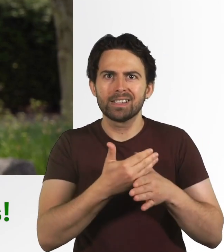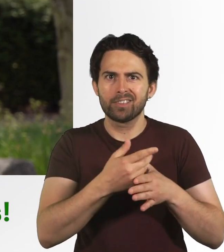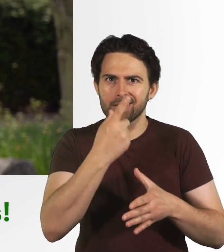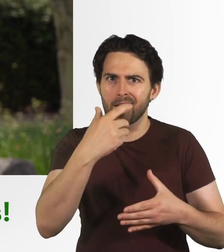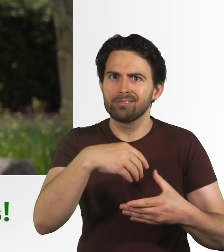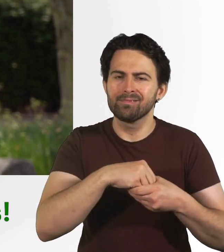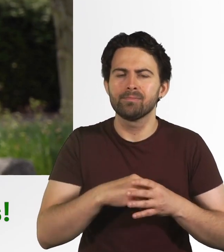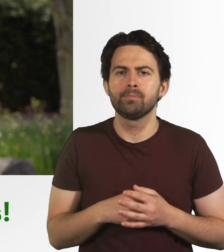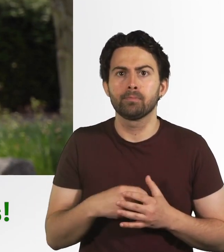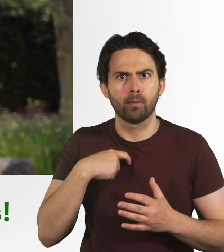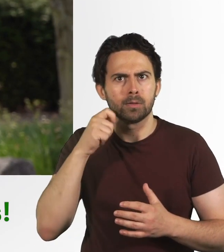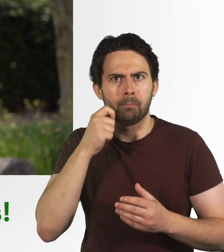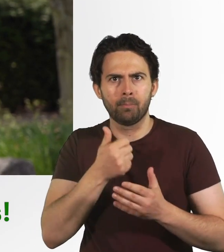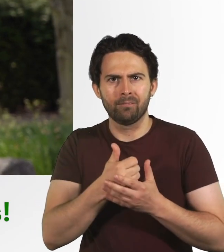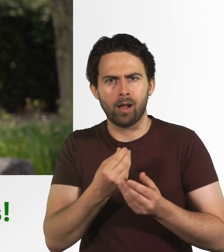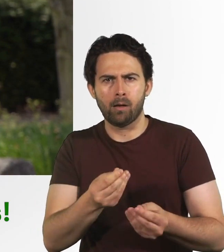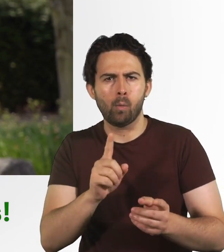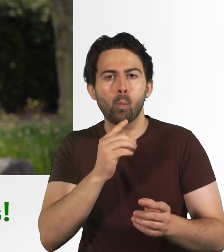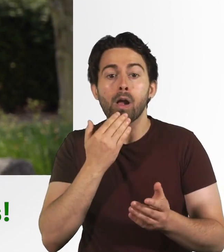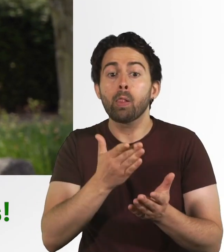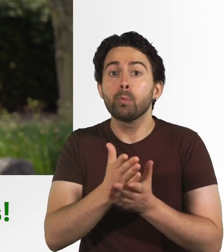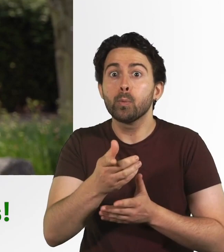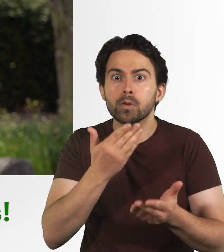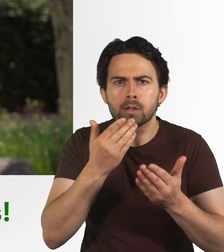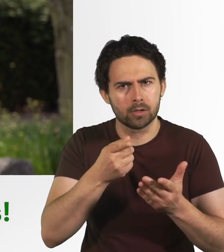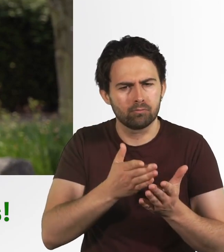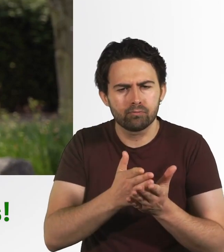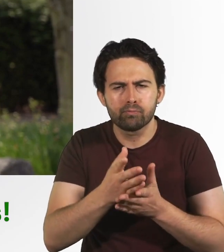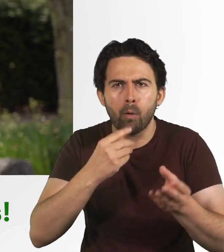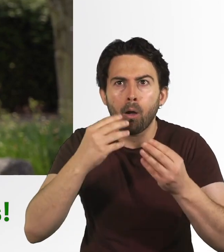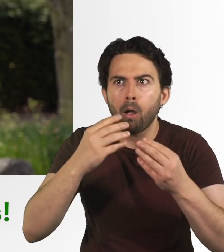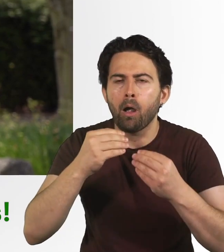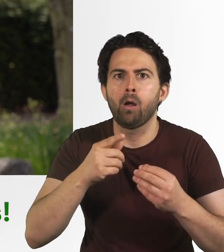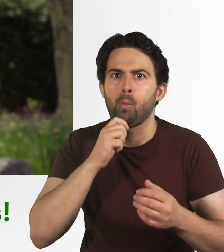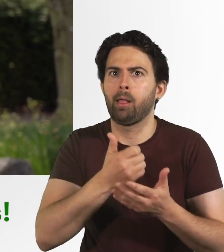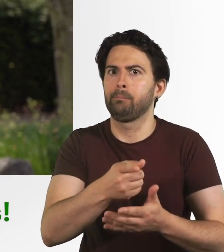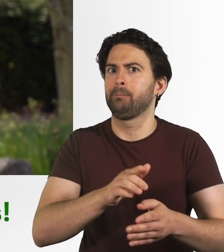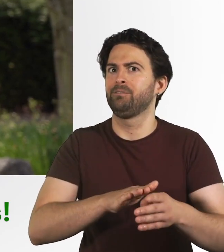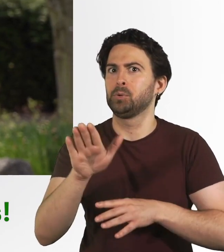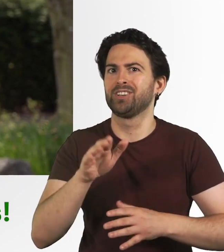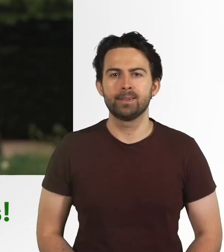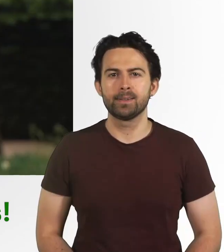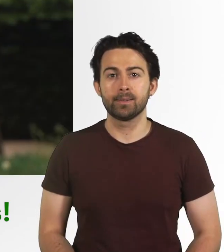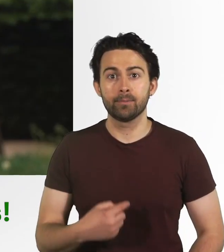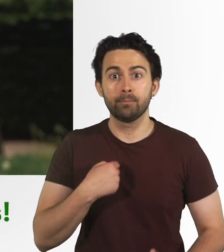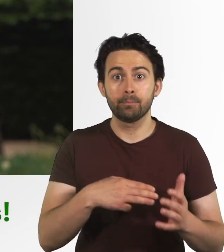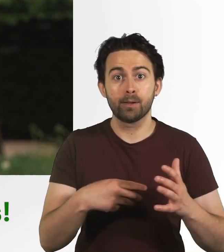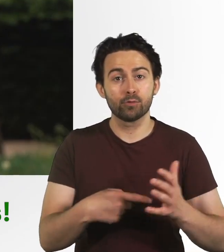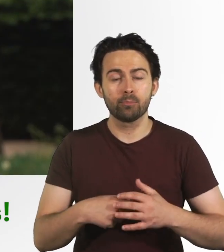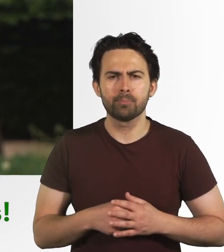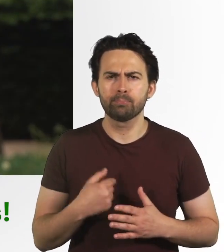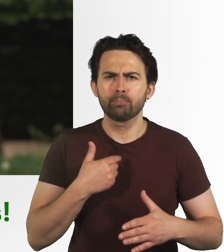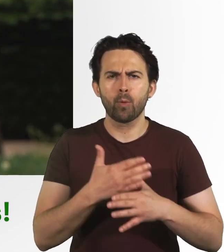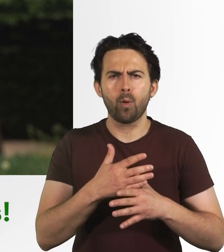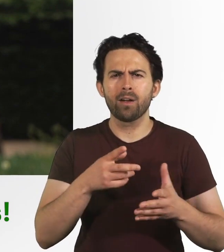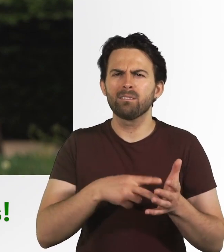activities and things to get involved in. And my advice is to make the very most you can during your time here to get the very best out of it. I'm Dr. Mary